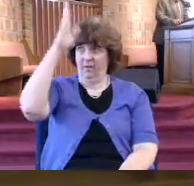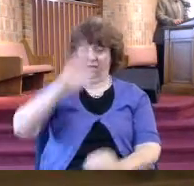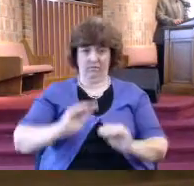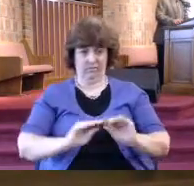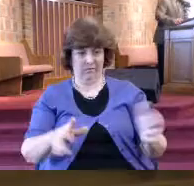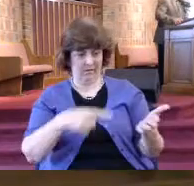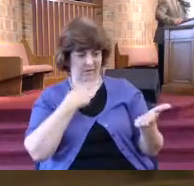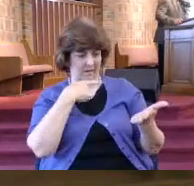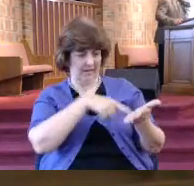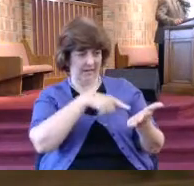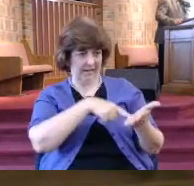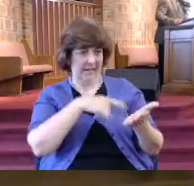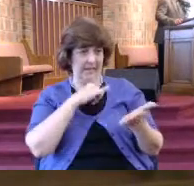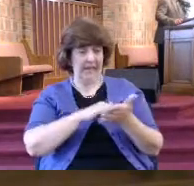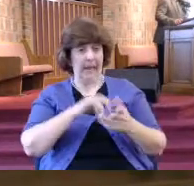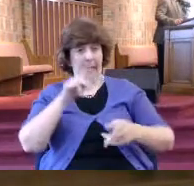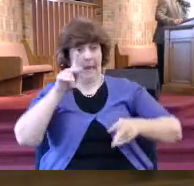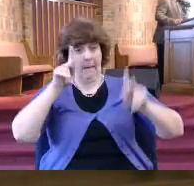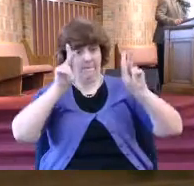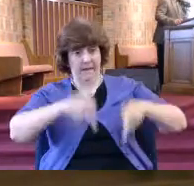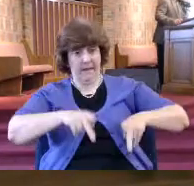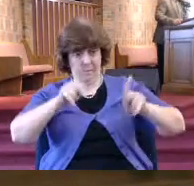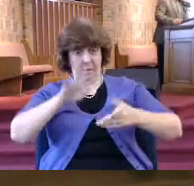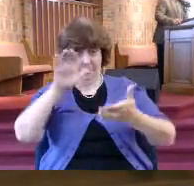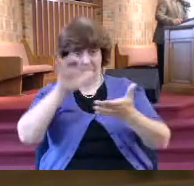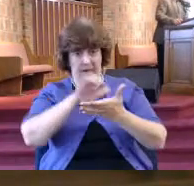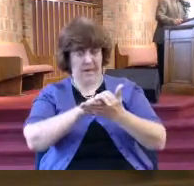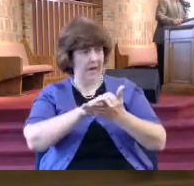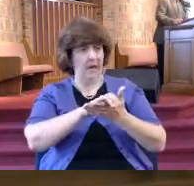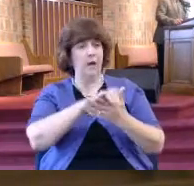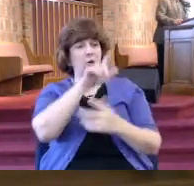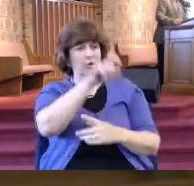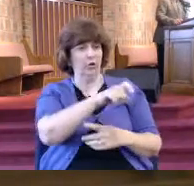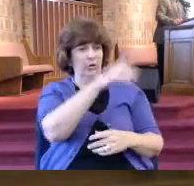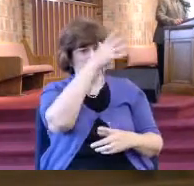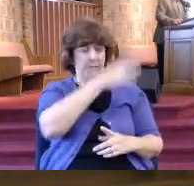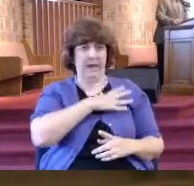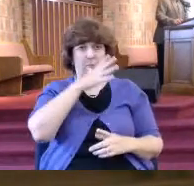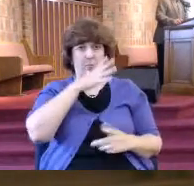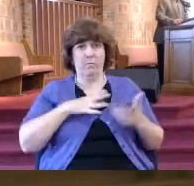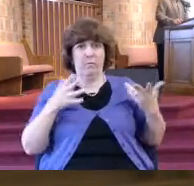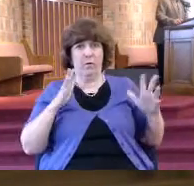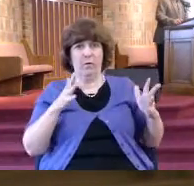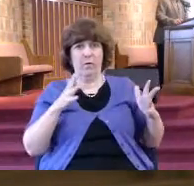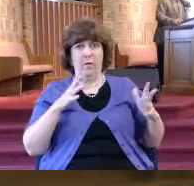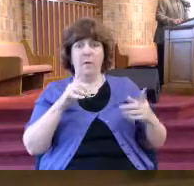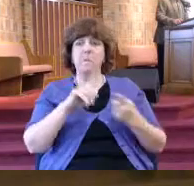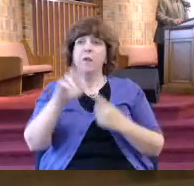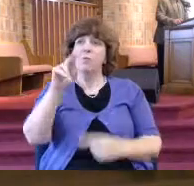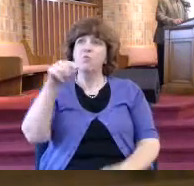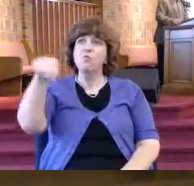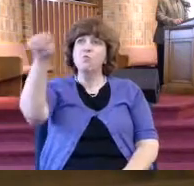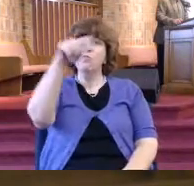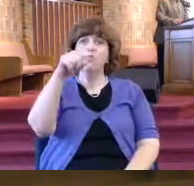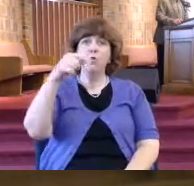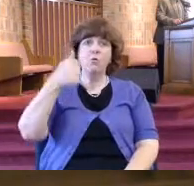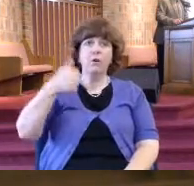human beings should be between men and women. They appealed instead to